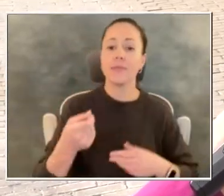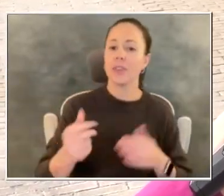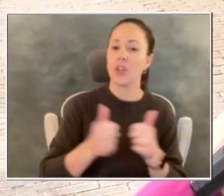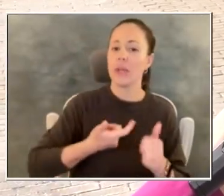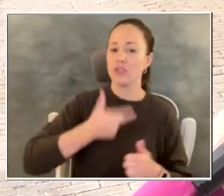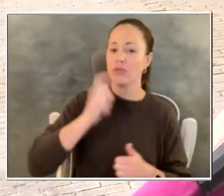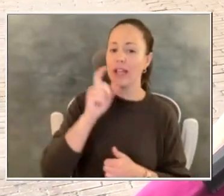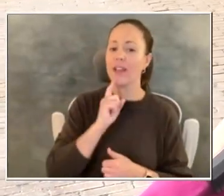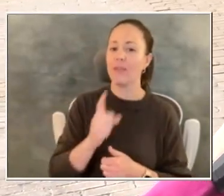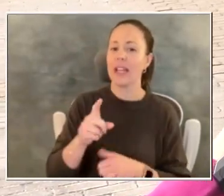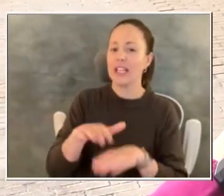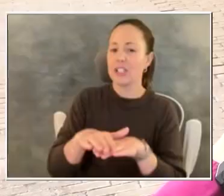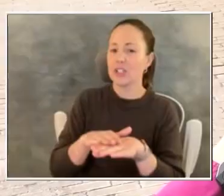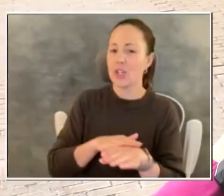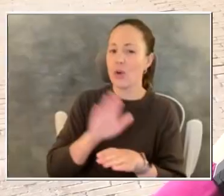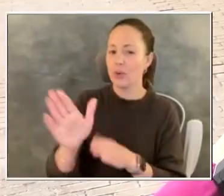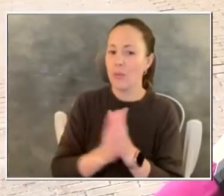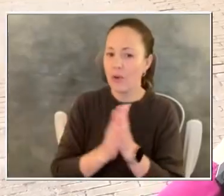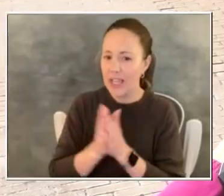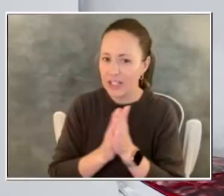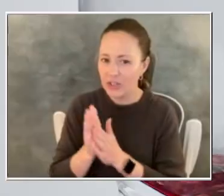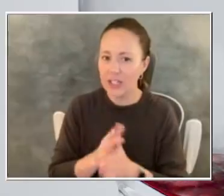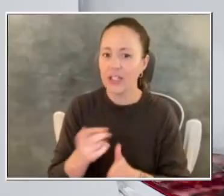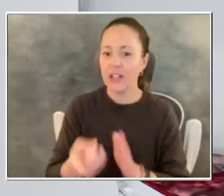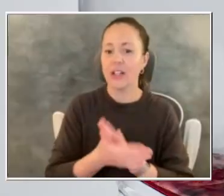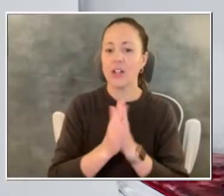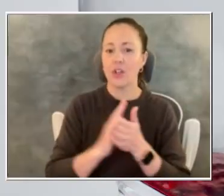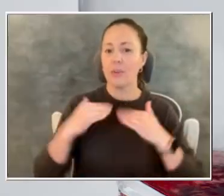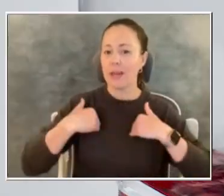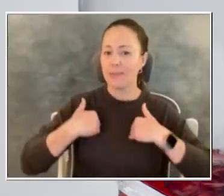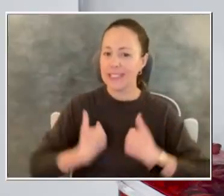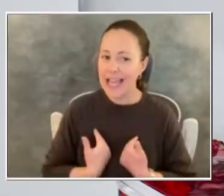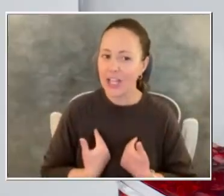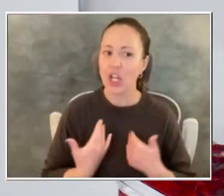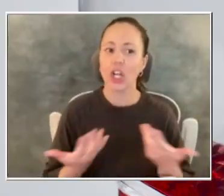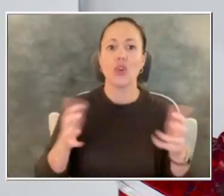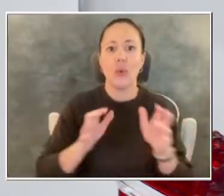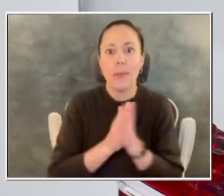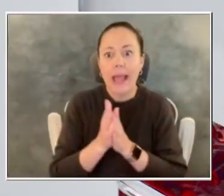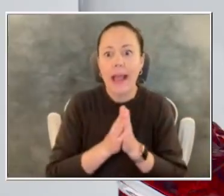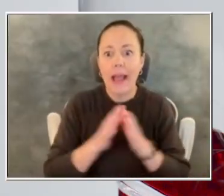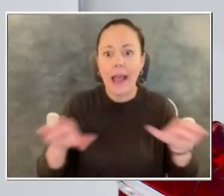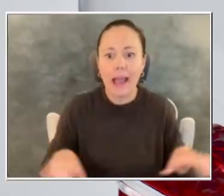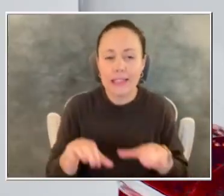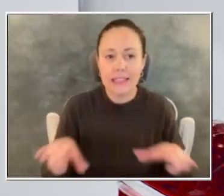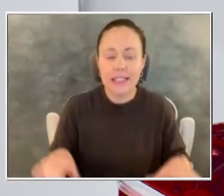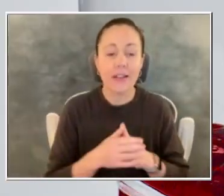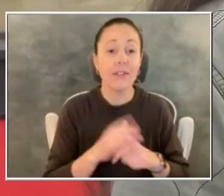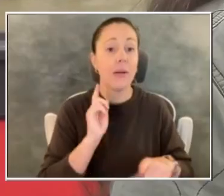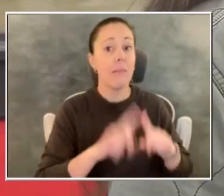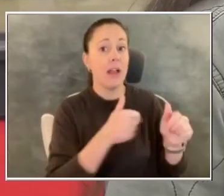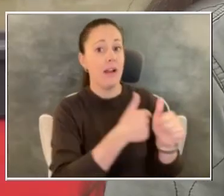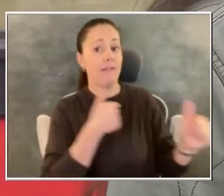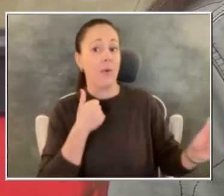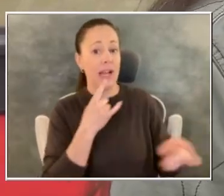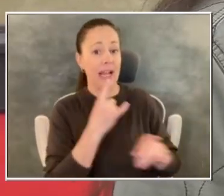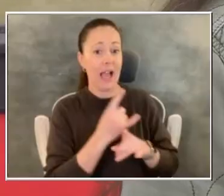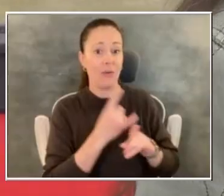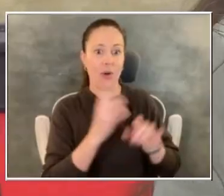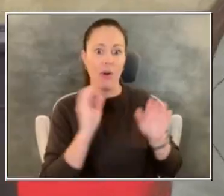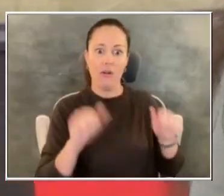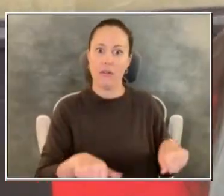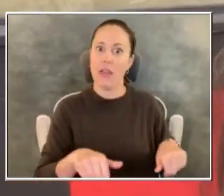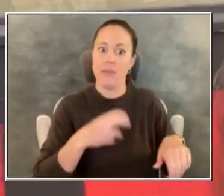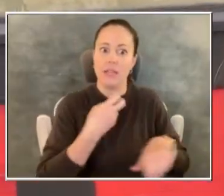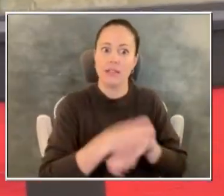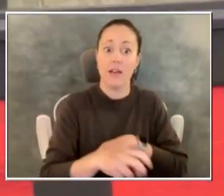bit. You know, it makes you tired, makes you not want to be as active and stuff. But avoiding alcohol altogether can be incredibly difficult. I drank more during the